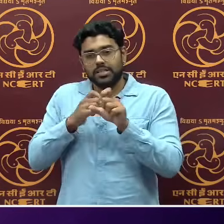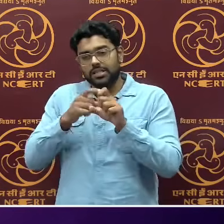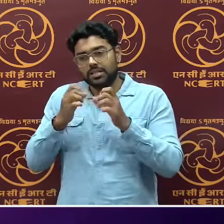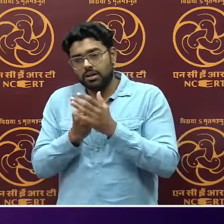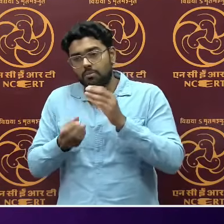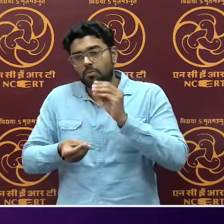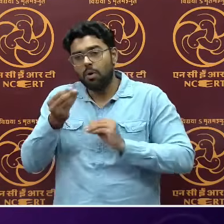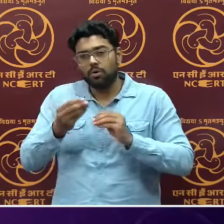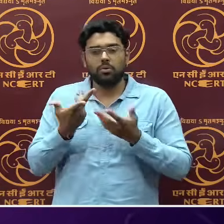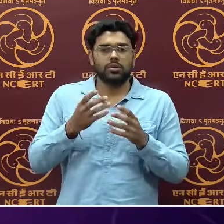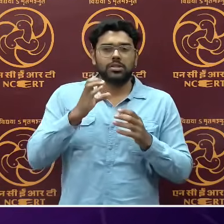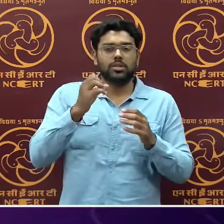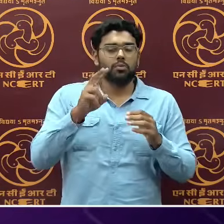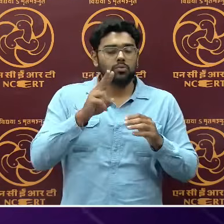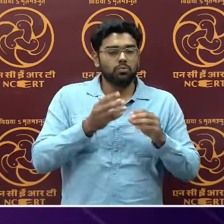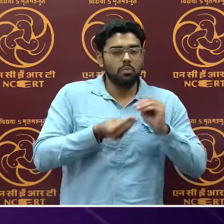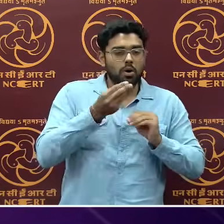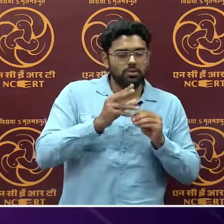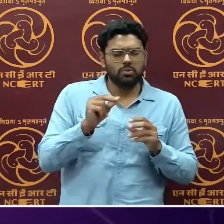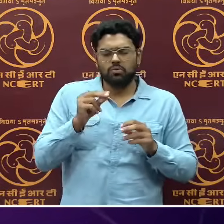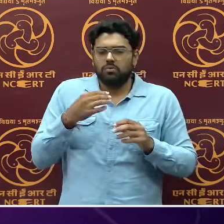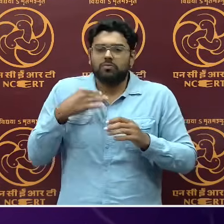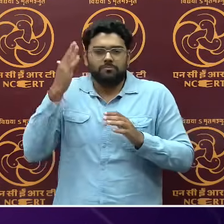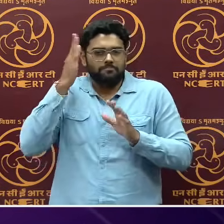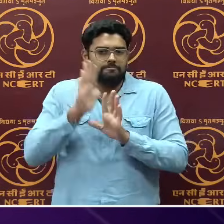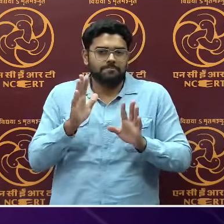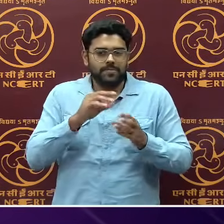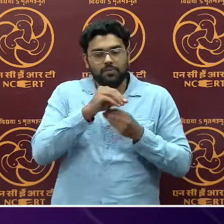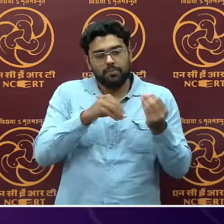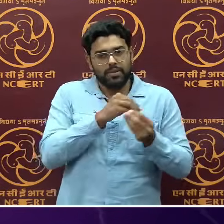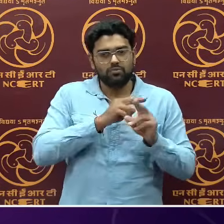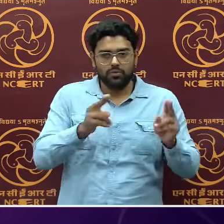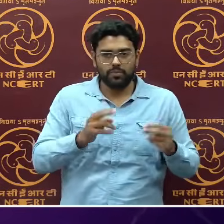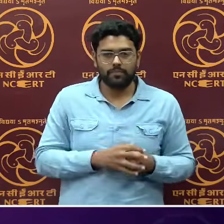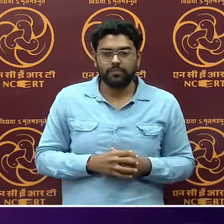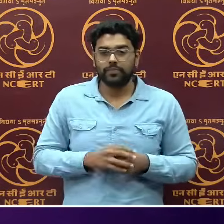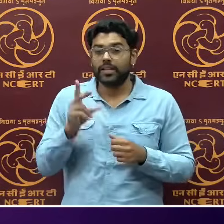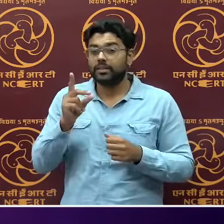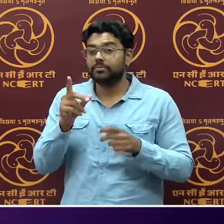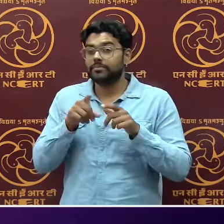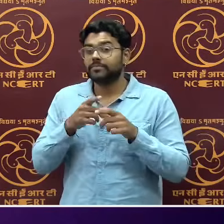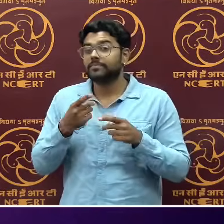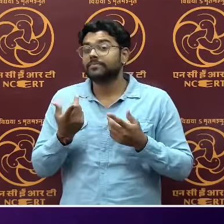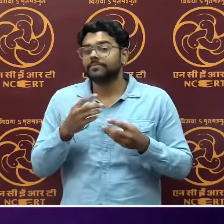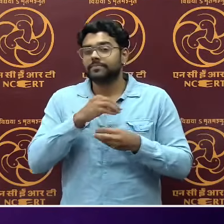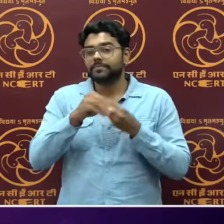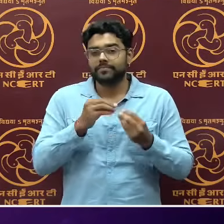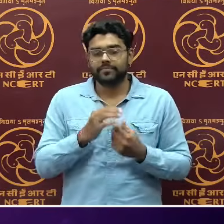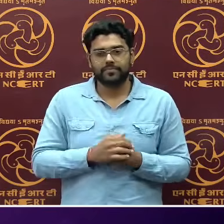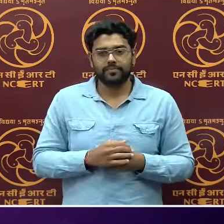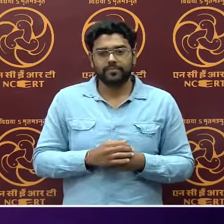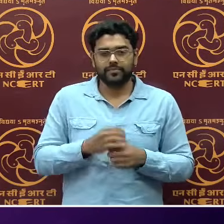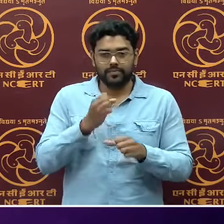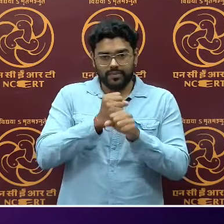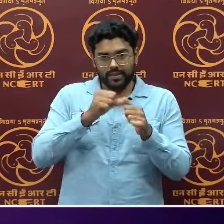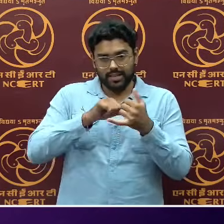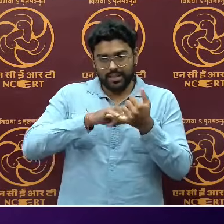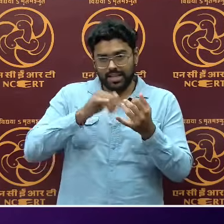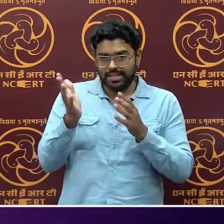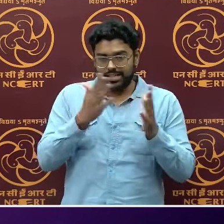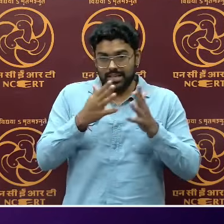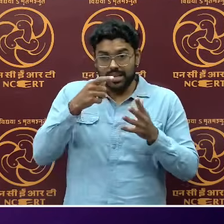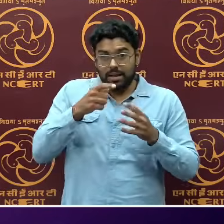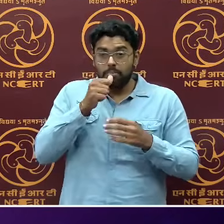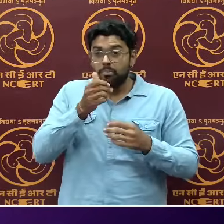this side carbon dioxide is more. We are not doing that. Second type of mixture is when we have gas dissolved in